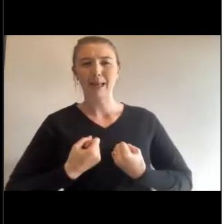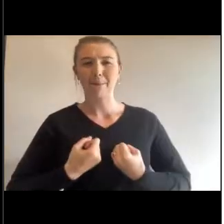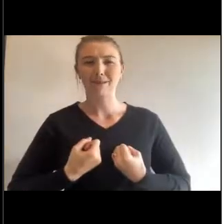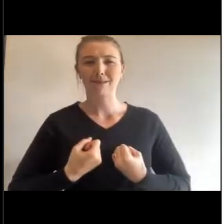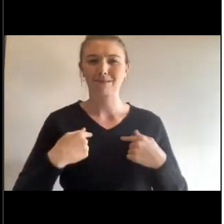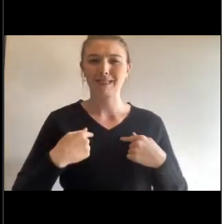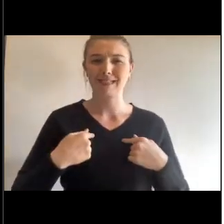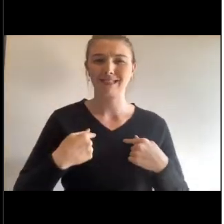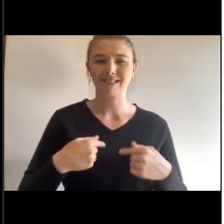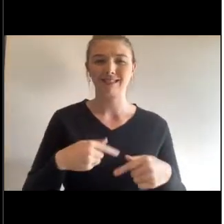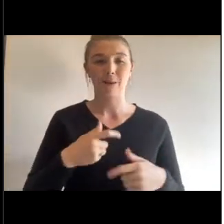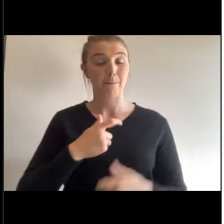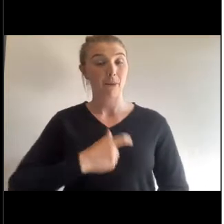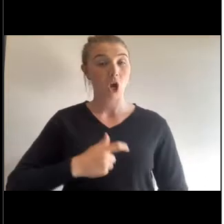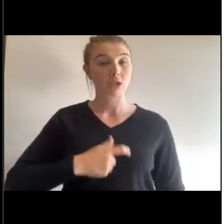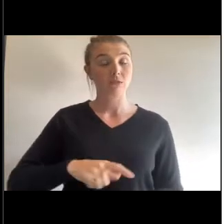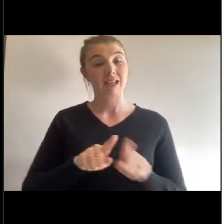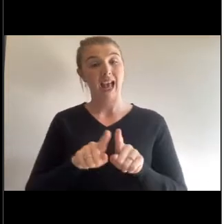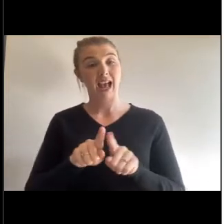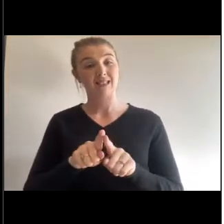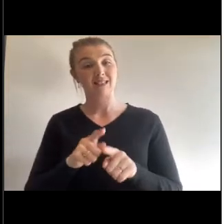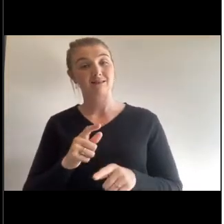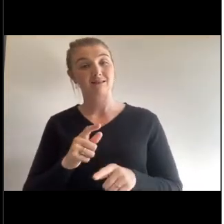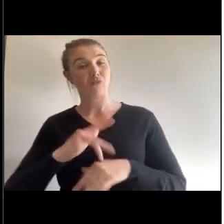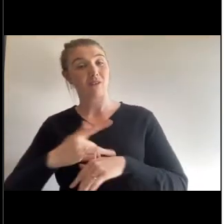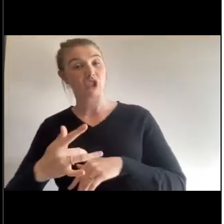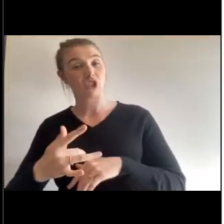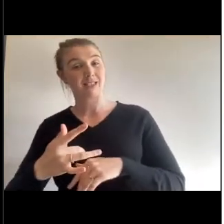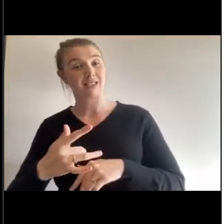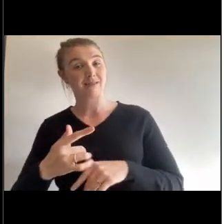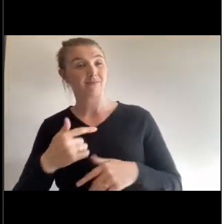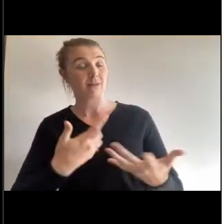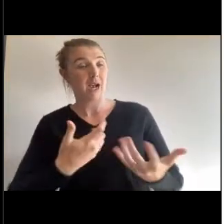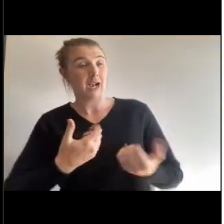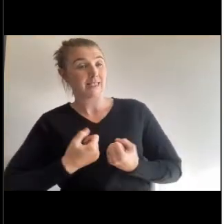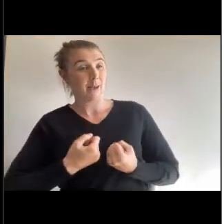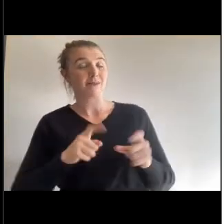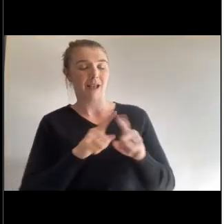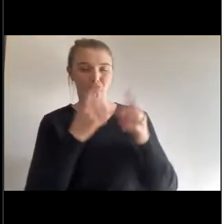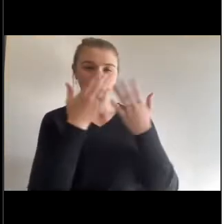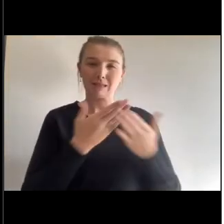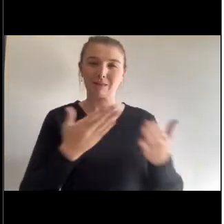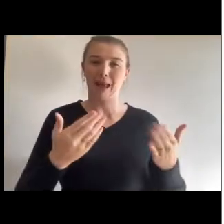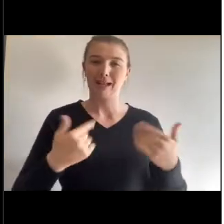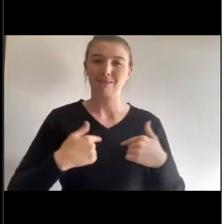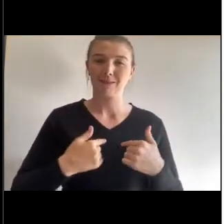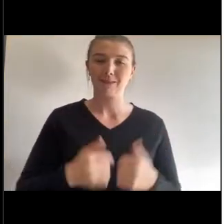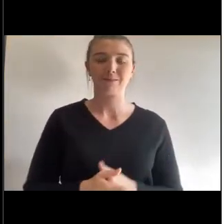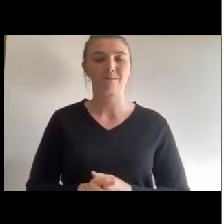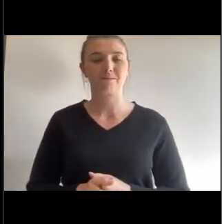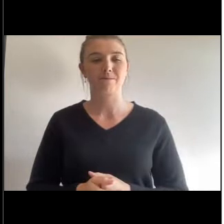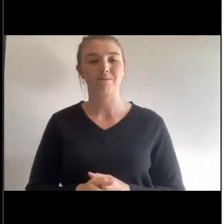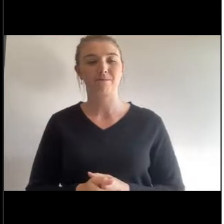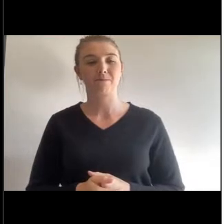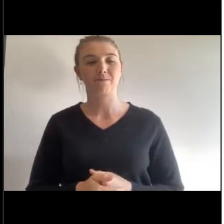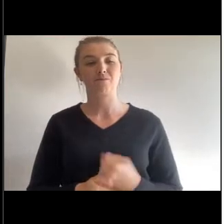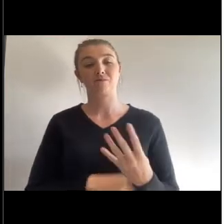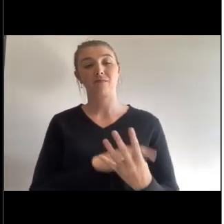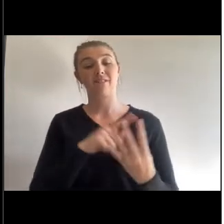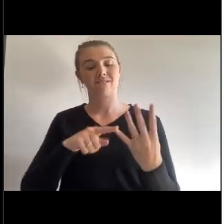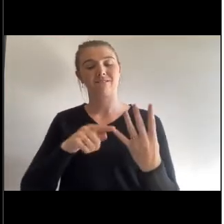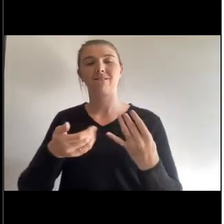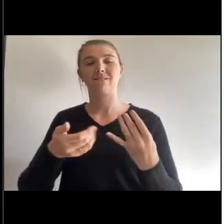and professionally. It's about not having to hide who you are. And then finally, several people said to